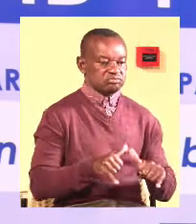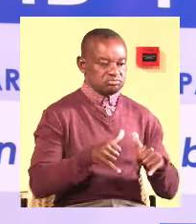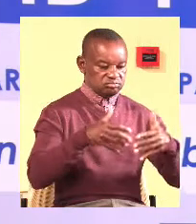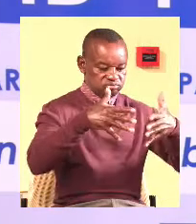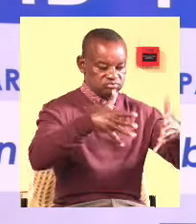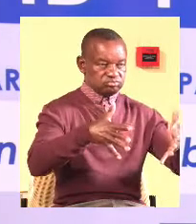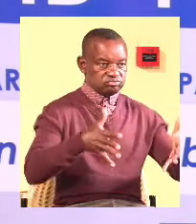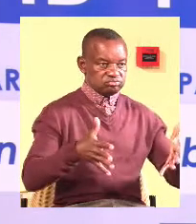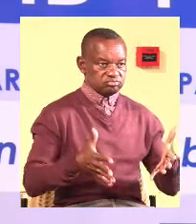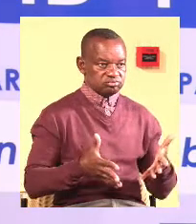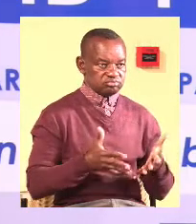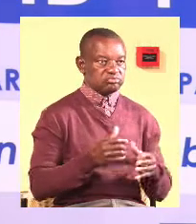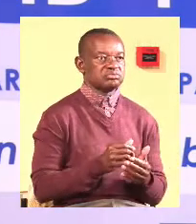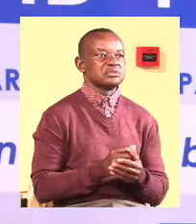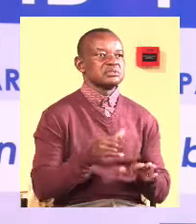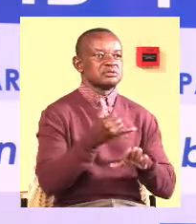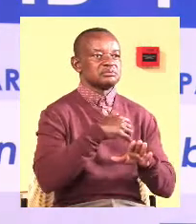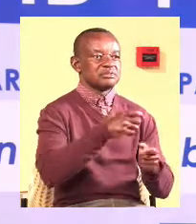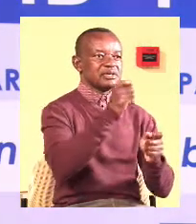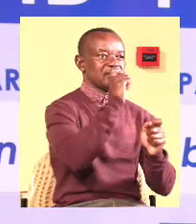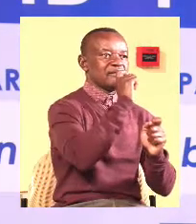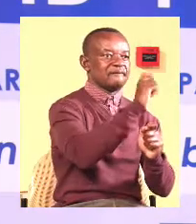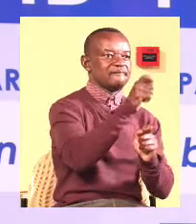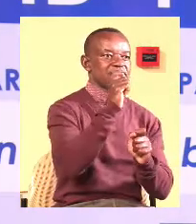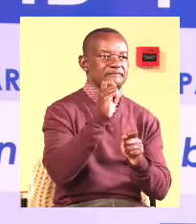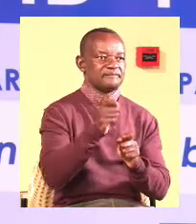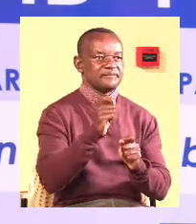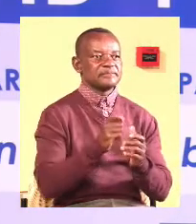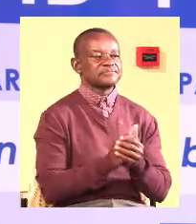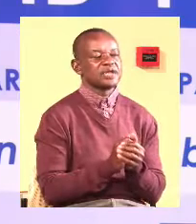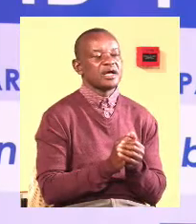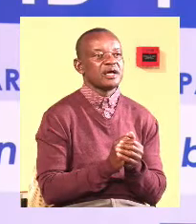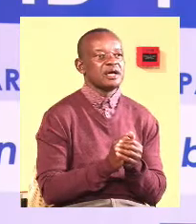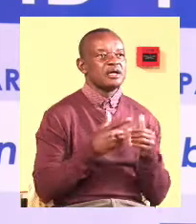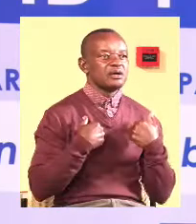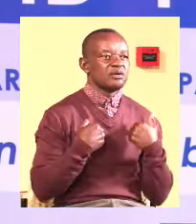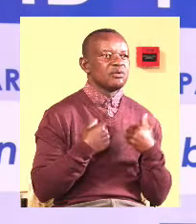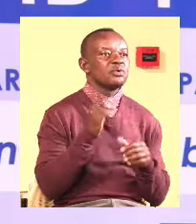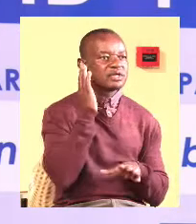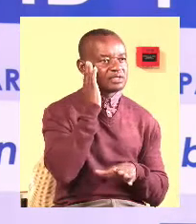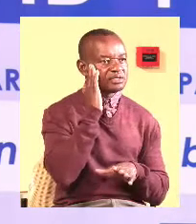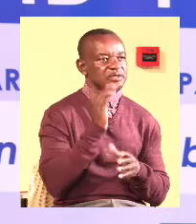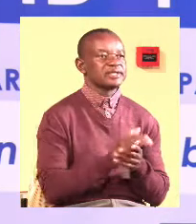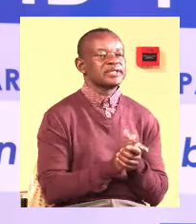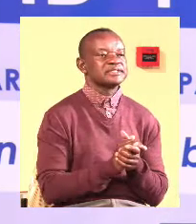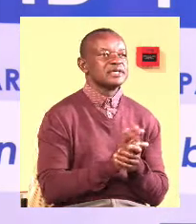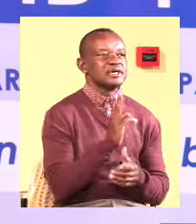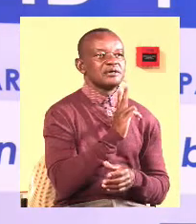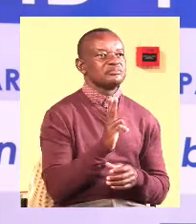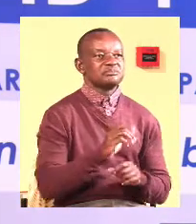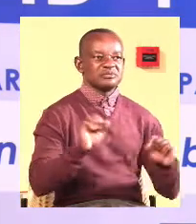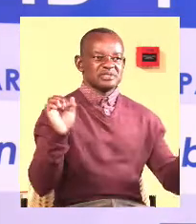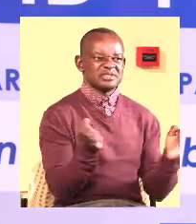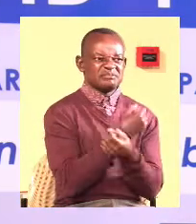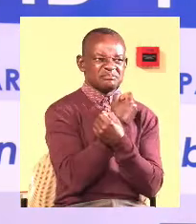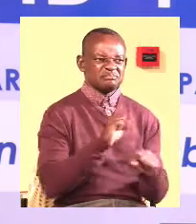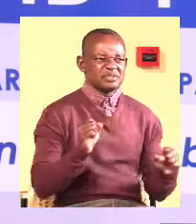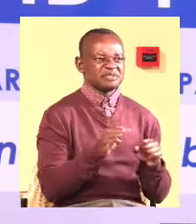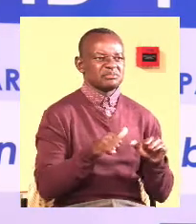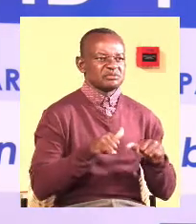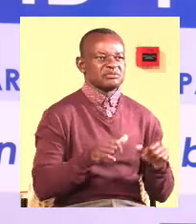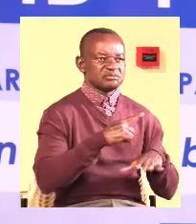are having is that they are finding it hard to stay at home because they do not have food to eat at home, for example. I mean,